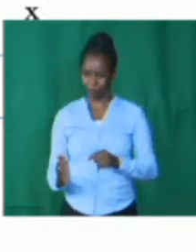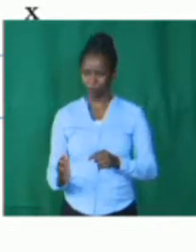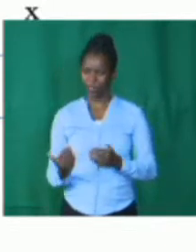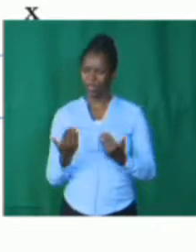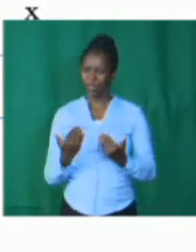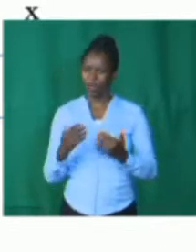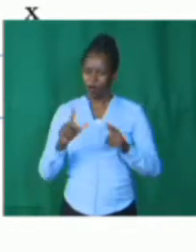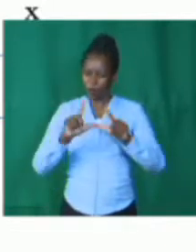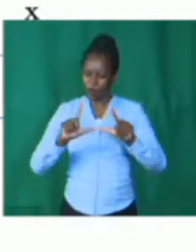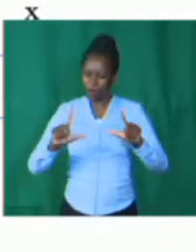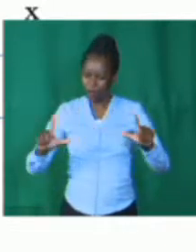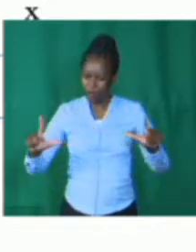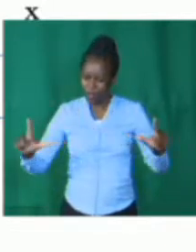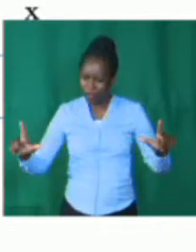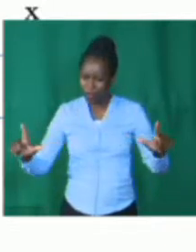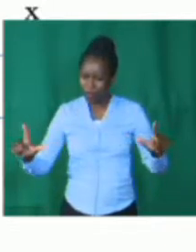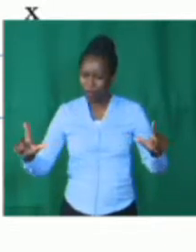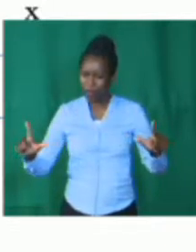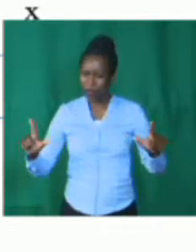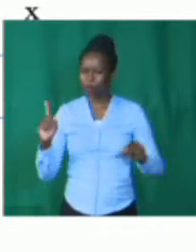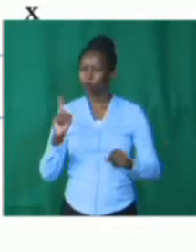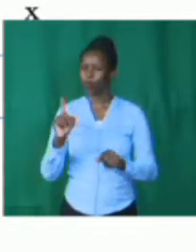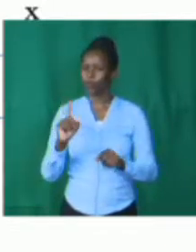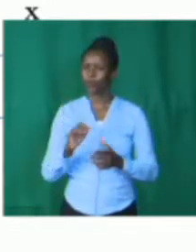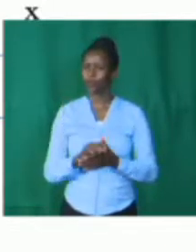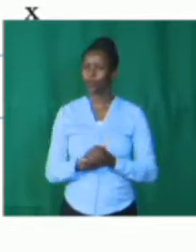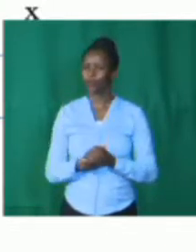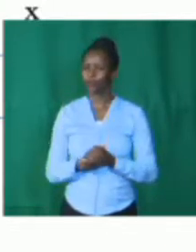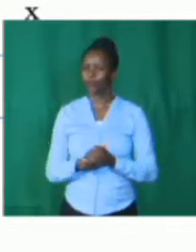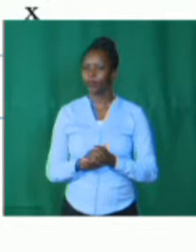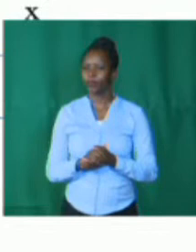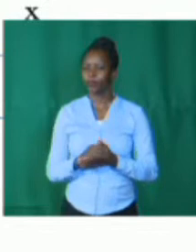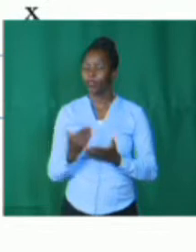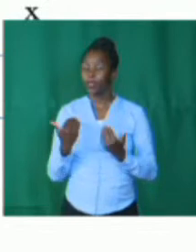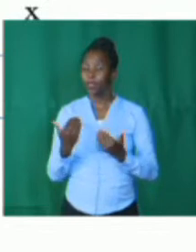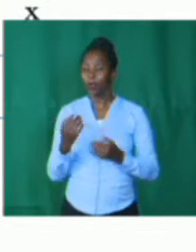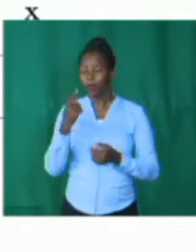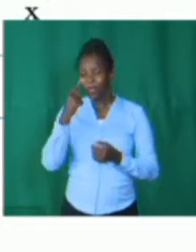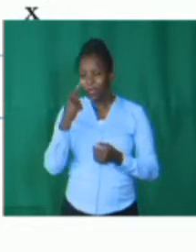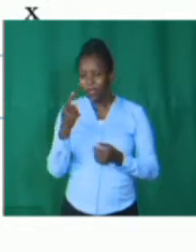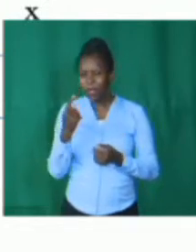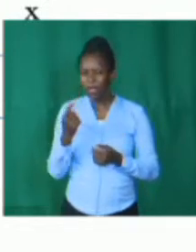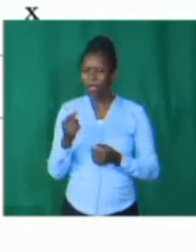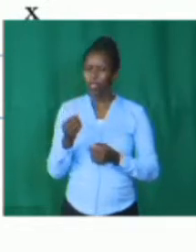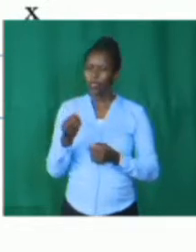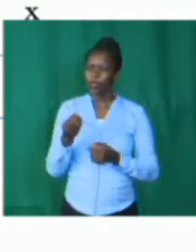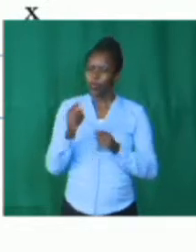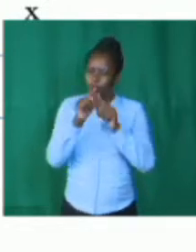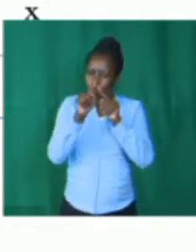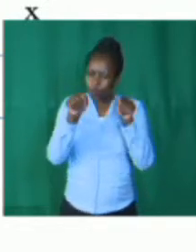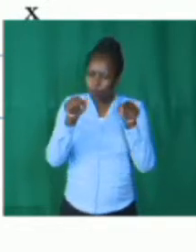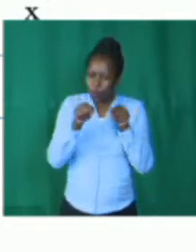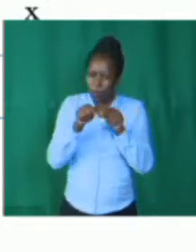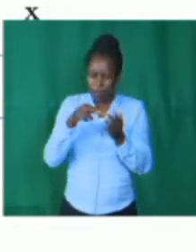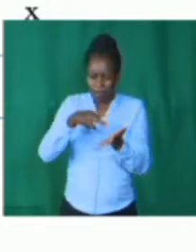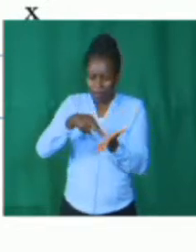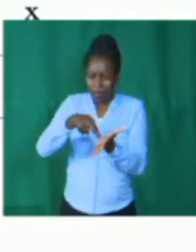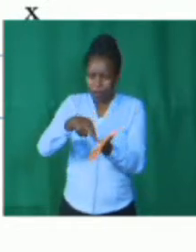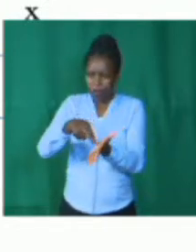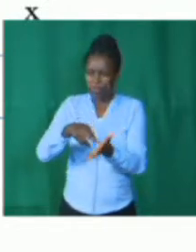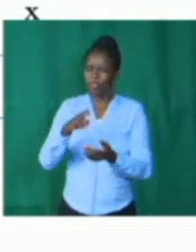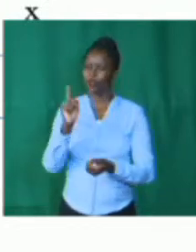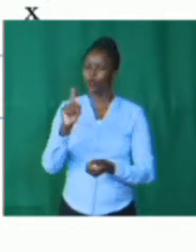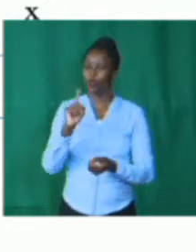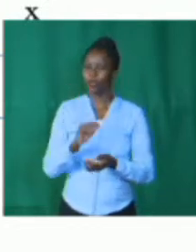length of this line. So let's check what each square represents.